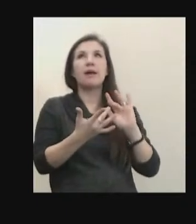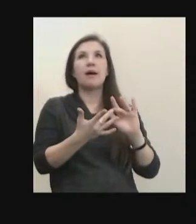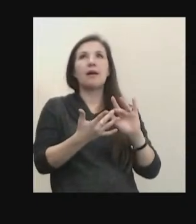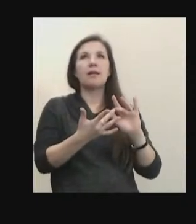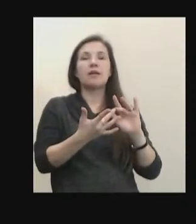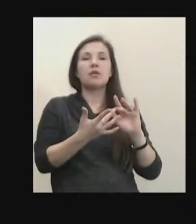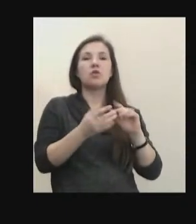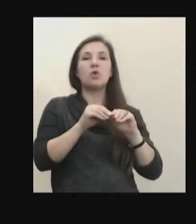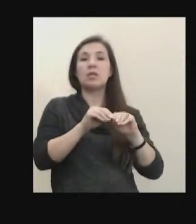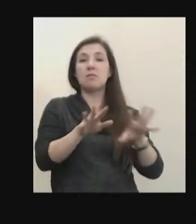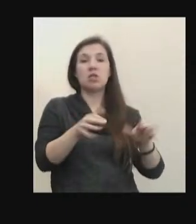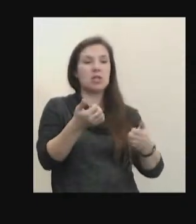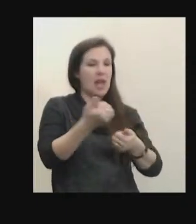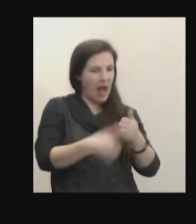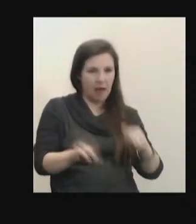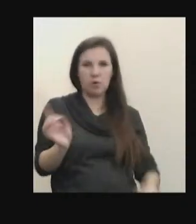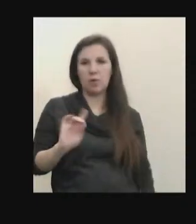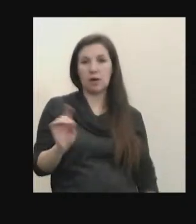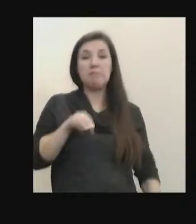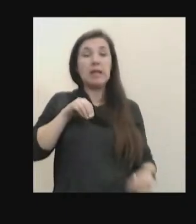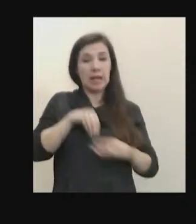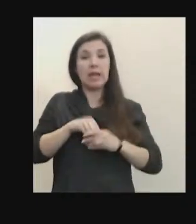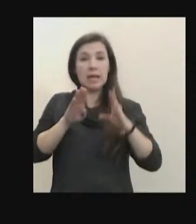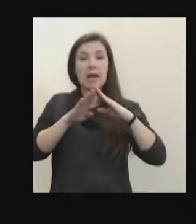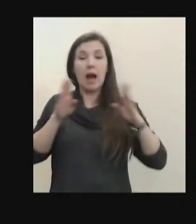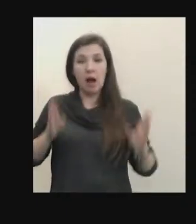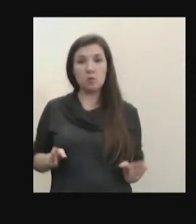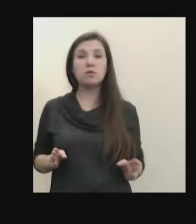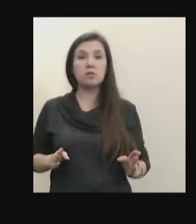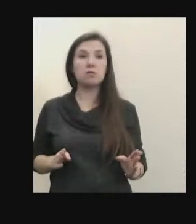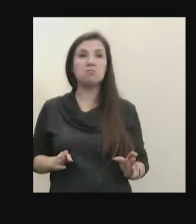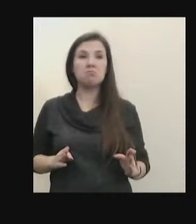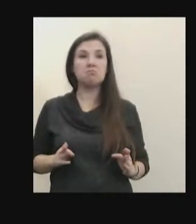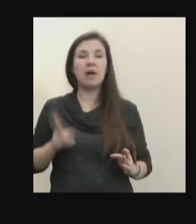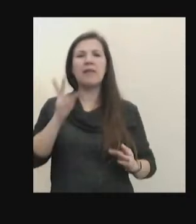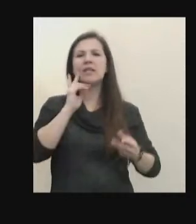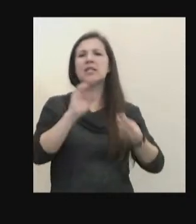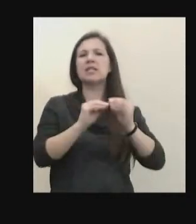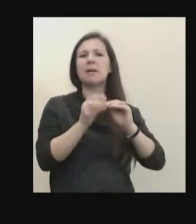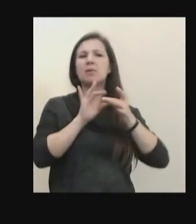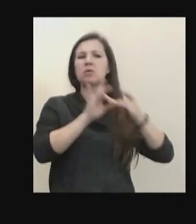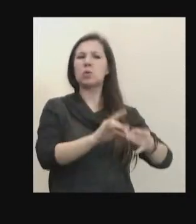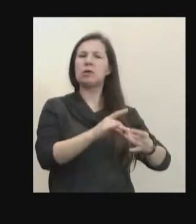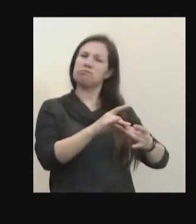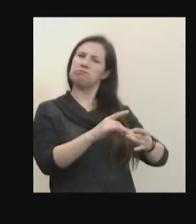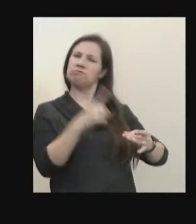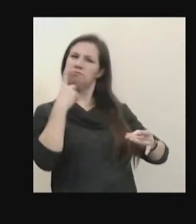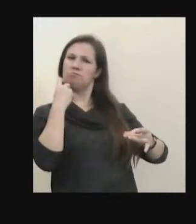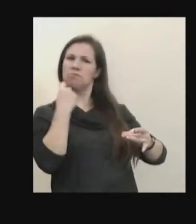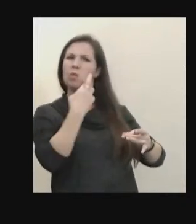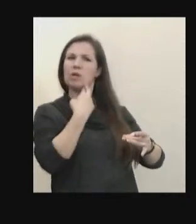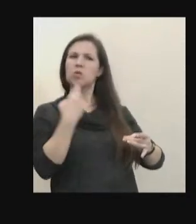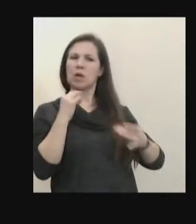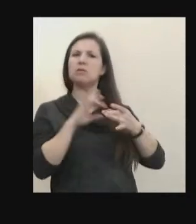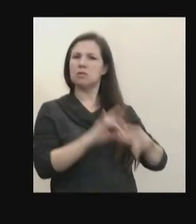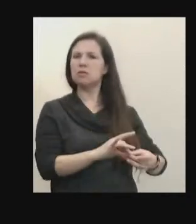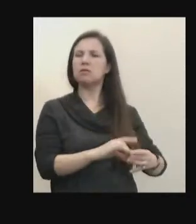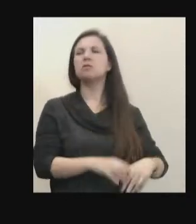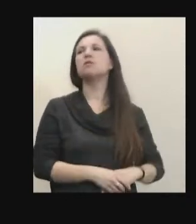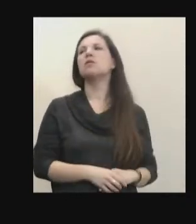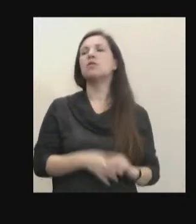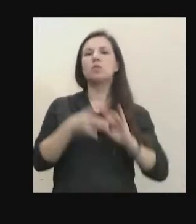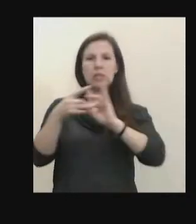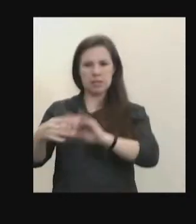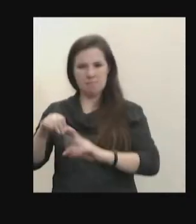transmission everywhere. It is in households. They've seen cases they believe are associated with restaurants. They've seen cases associated with bars. They've